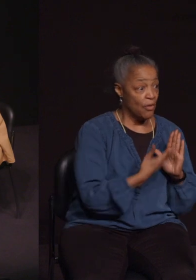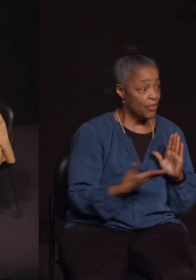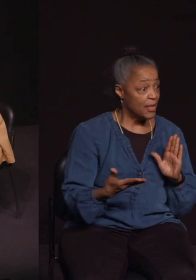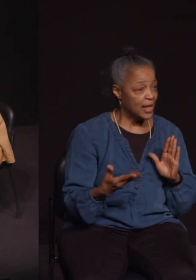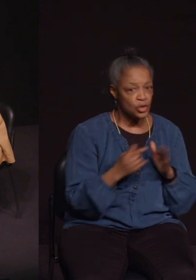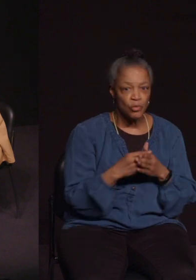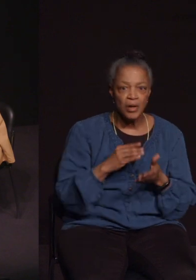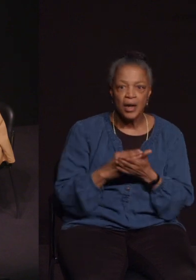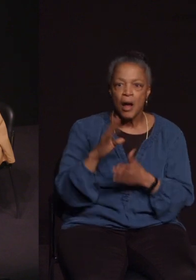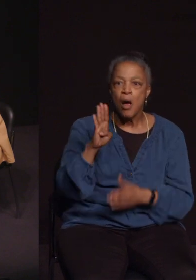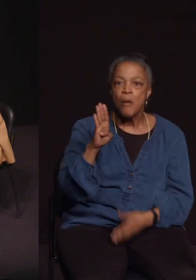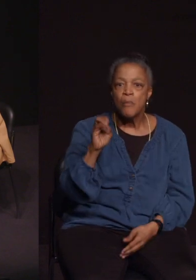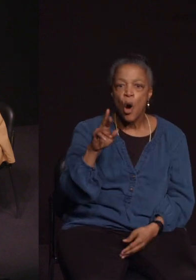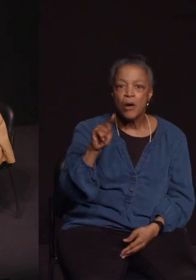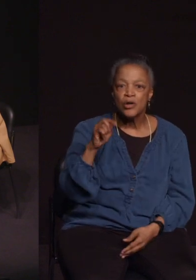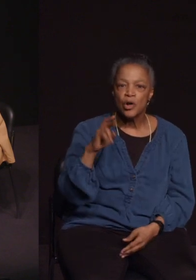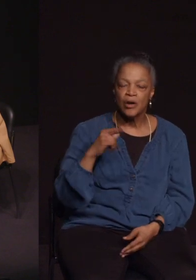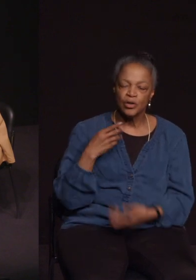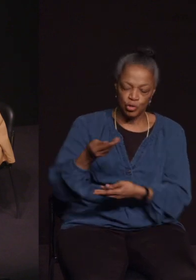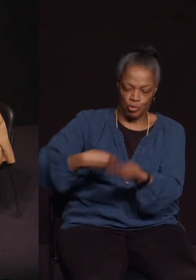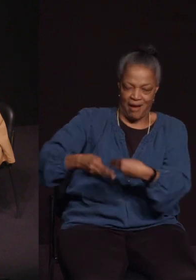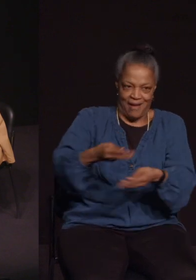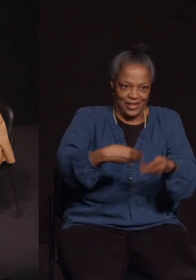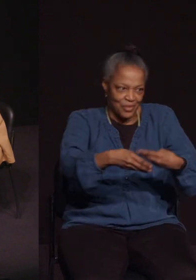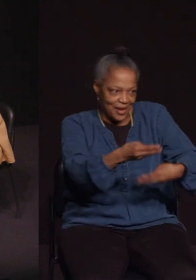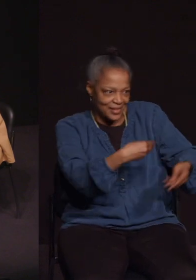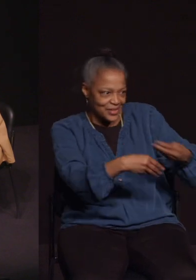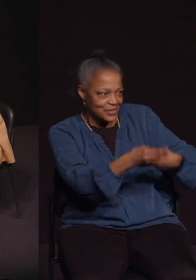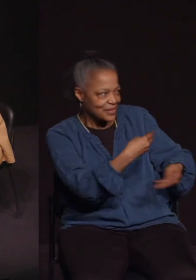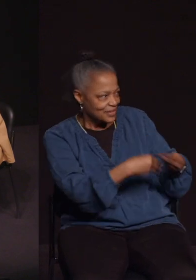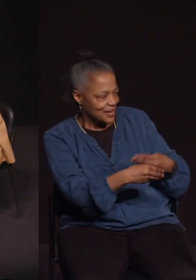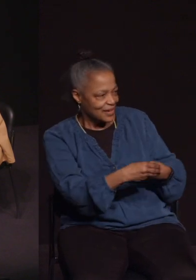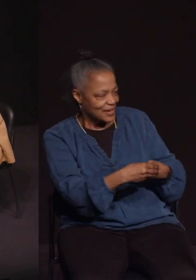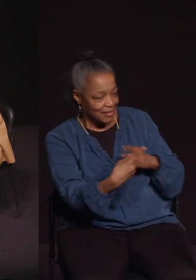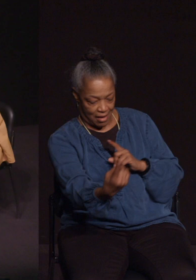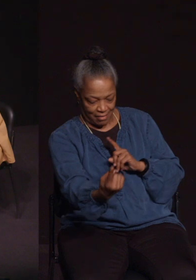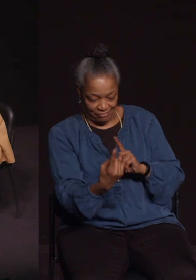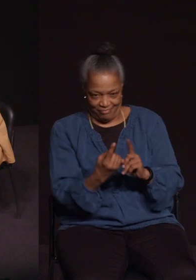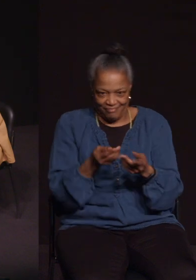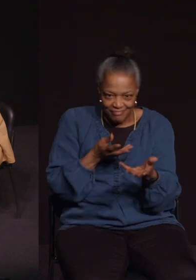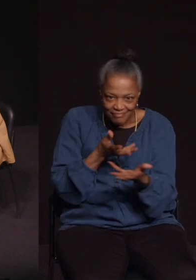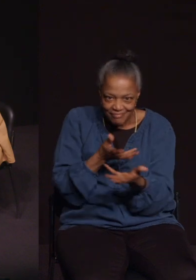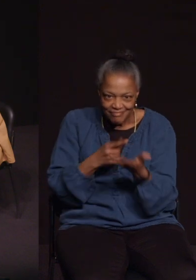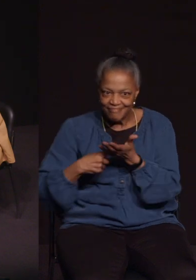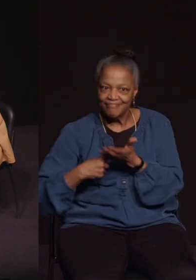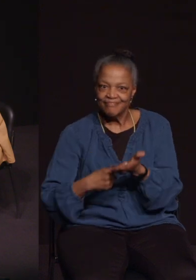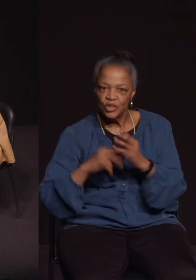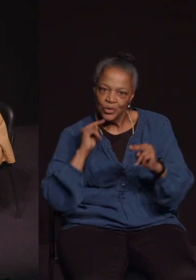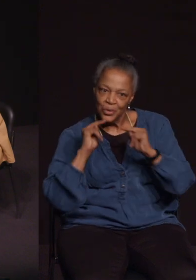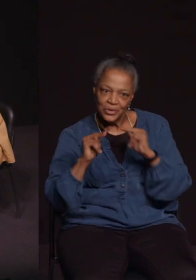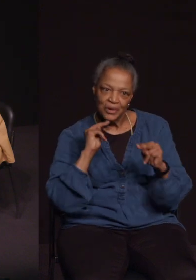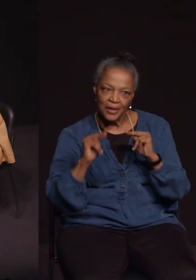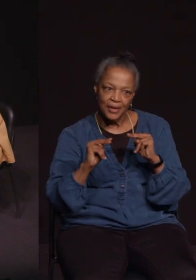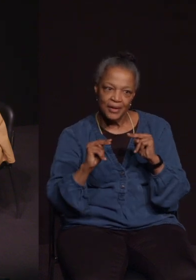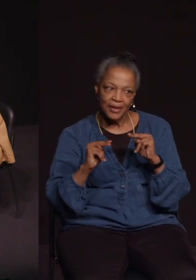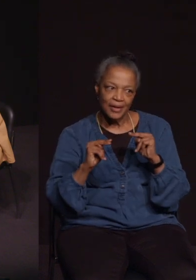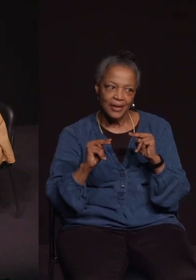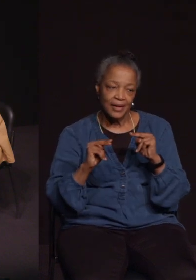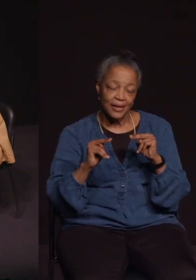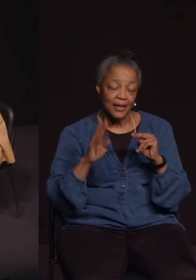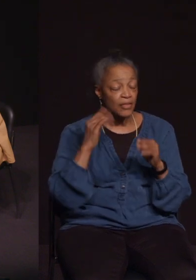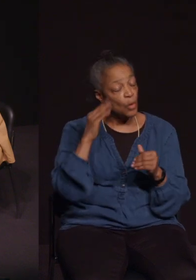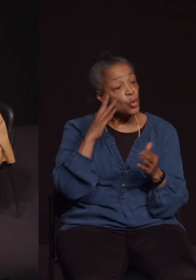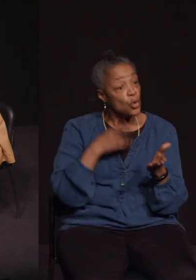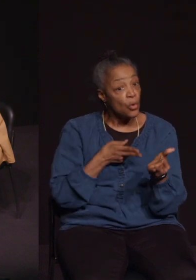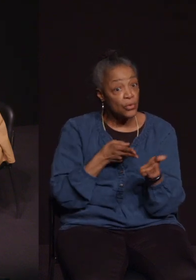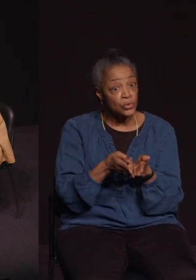we border with them. You know, it's just been since they've been coming in our community, right? And we'll know the truth as